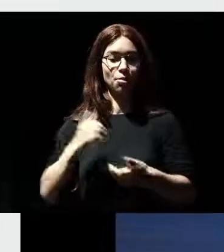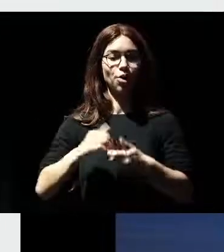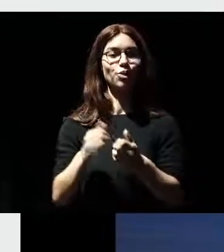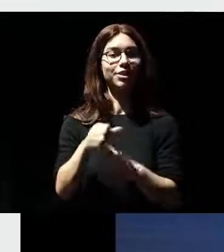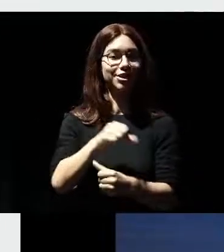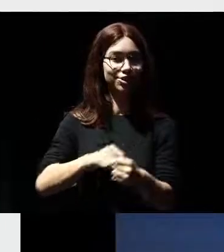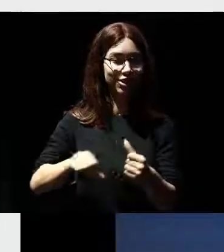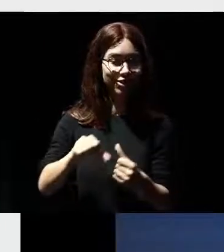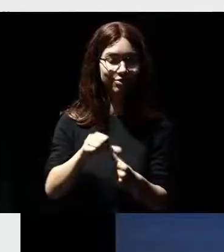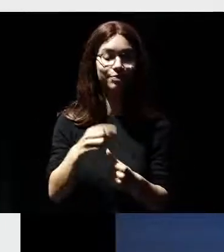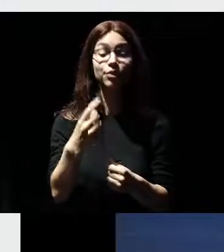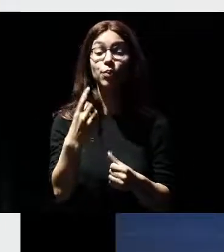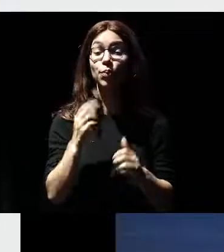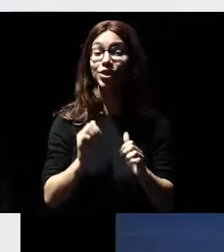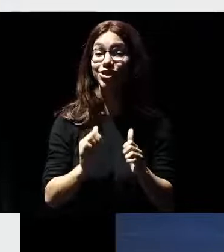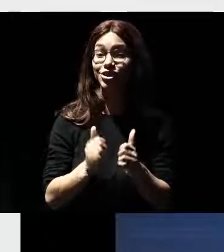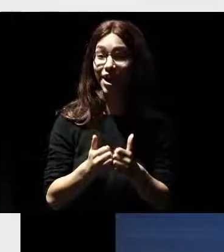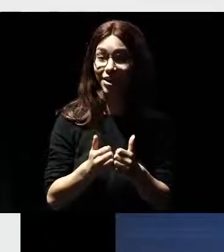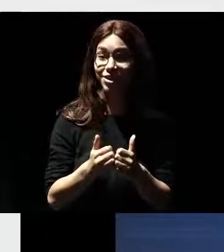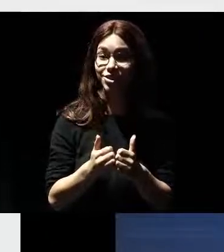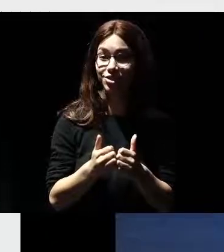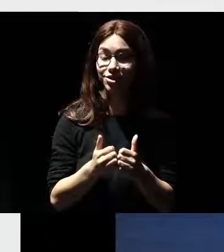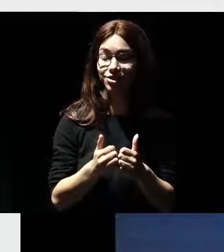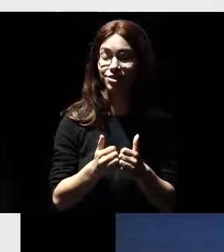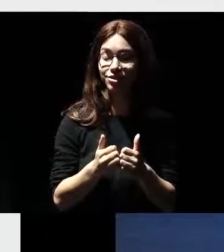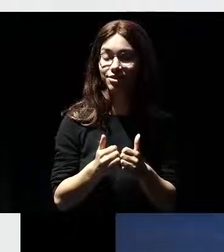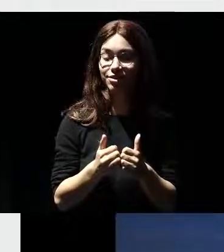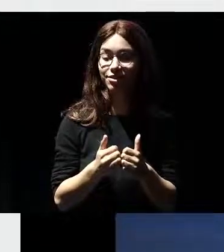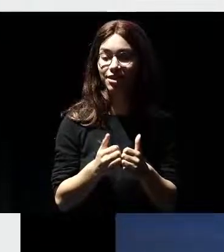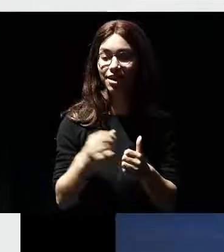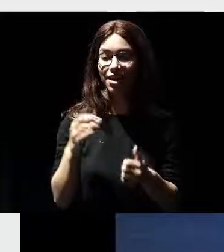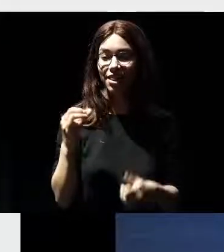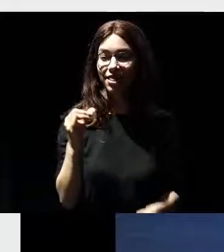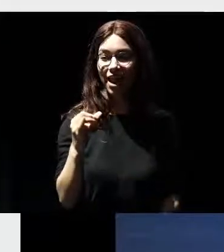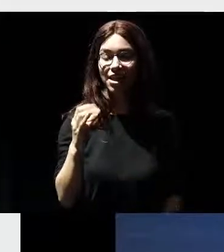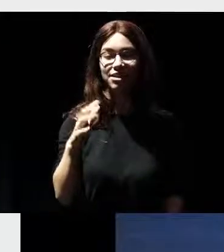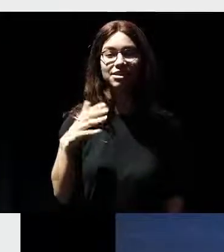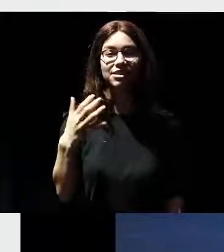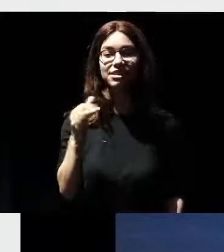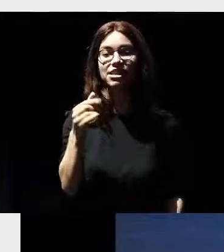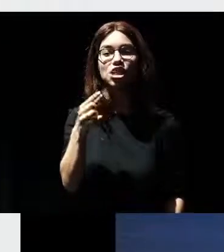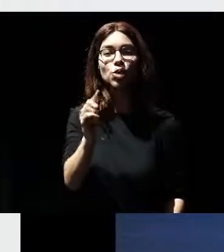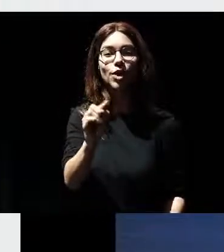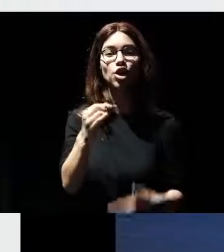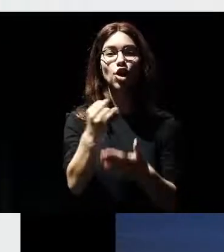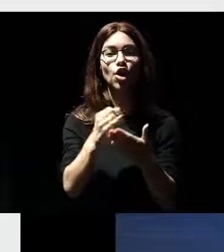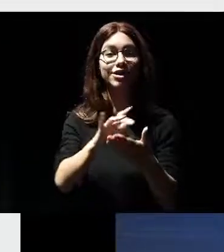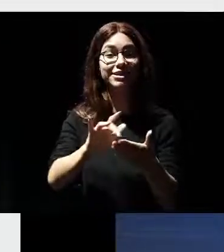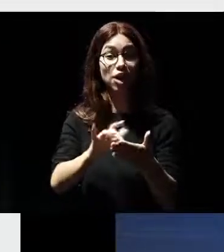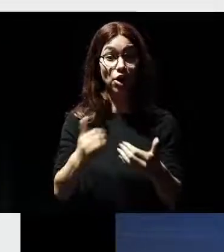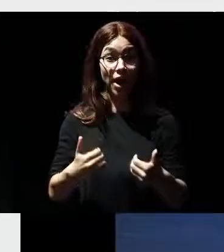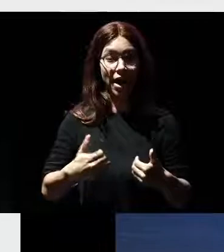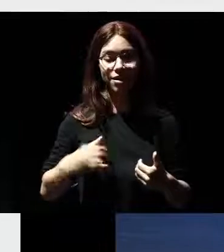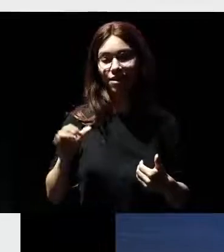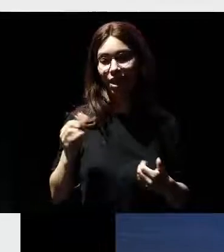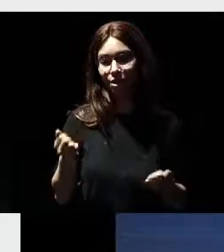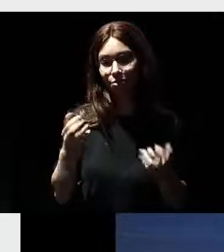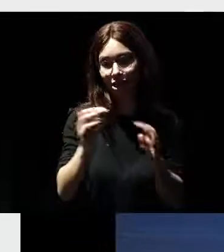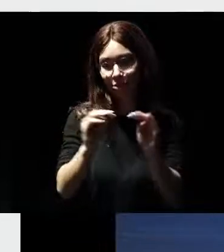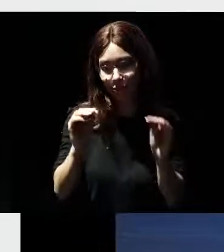One of the challenges that the Inuit Art Center had was that, like many